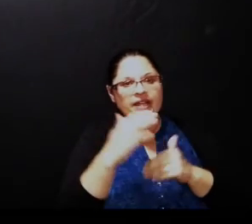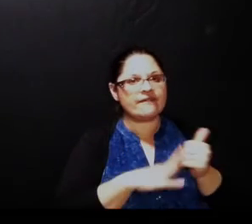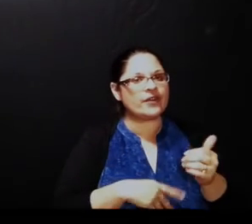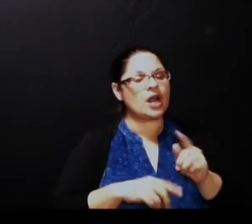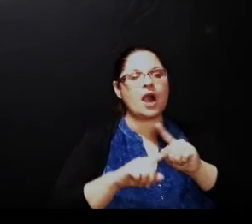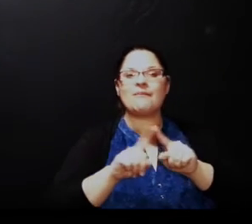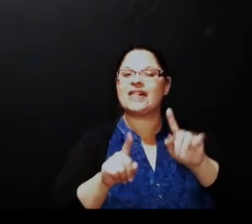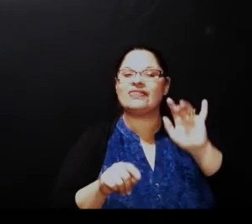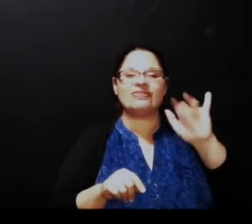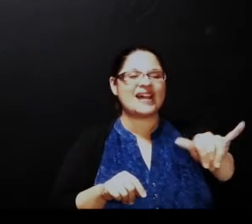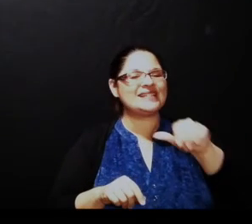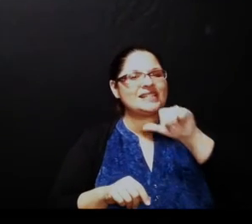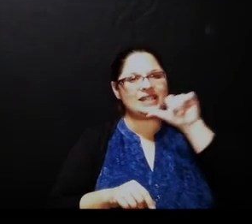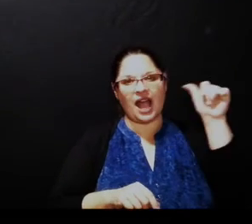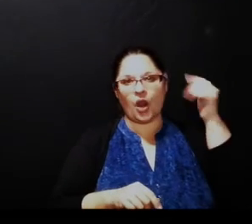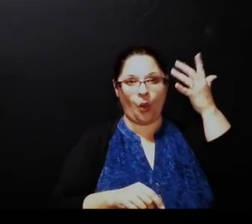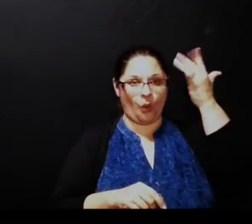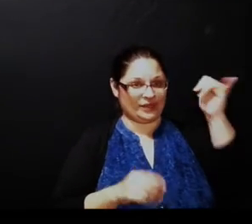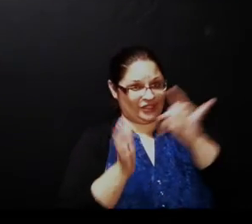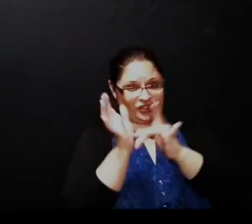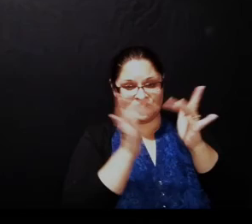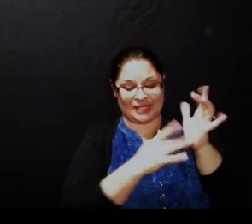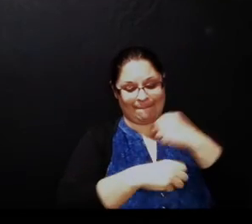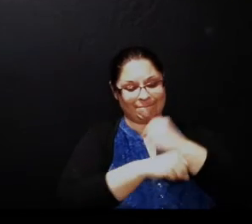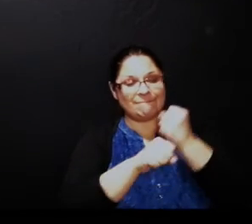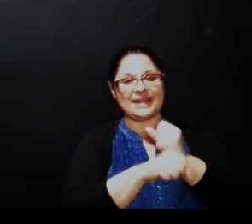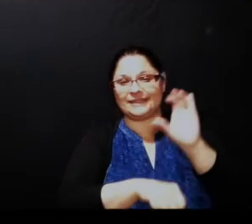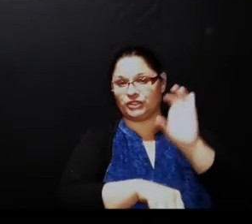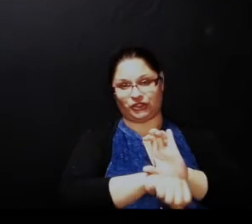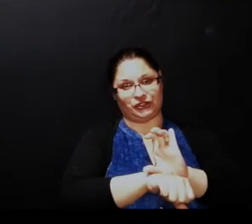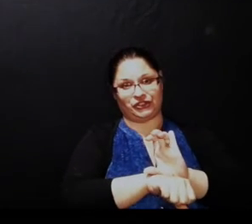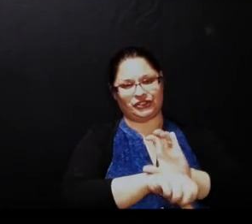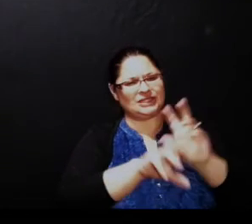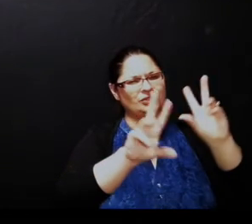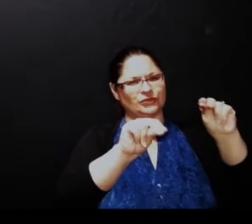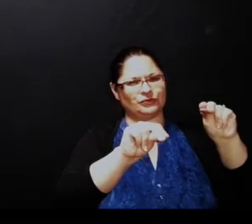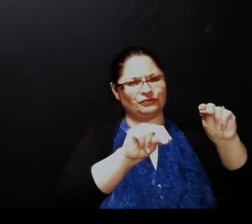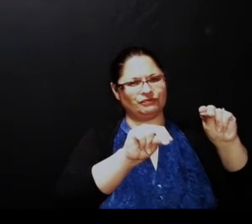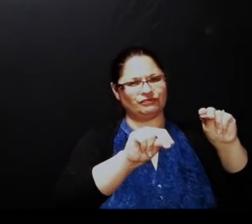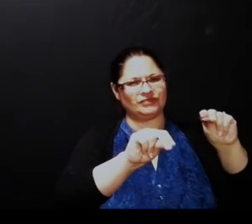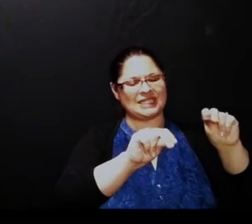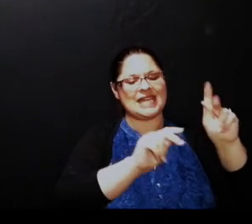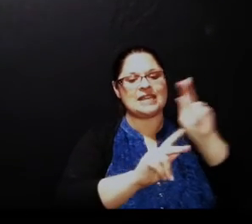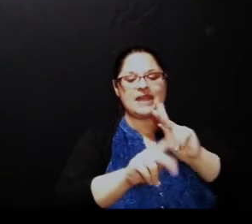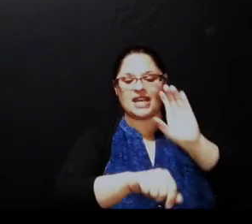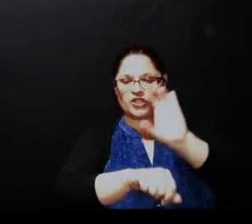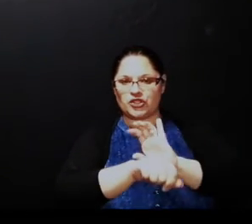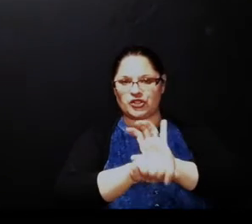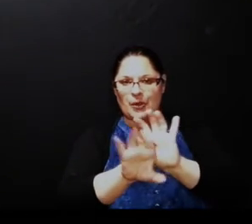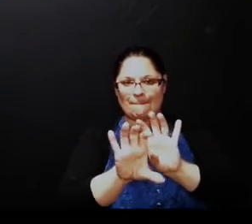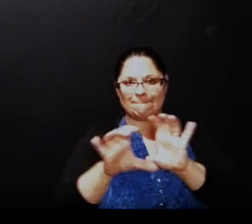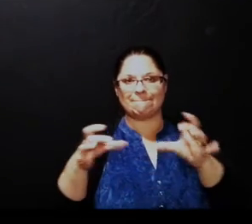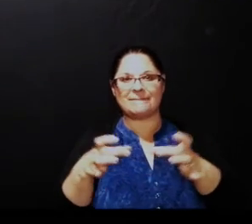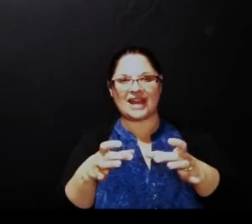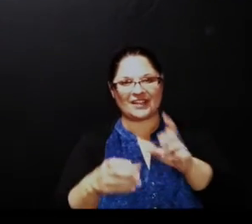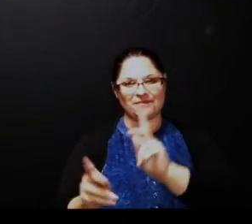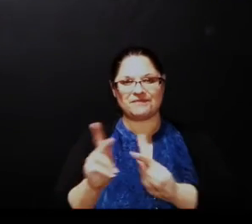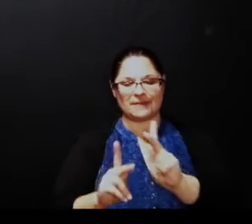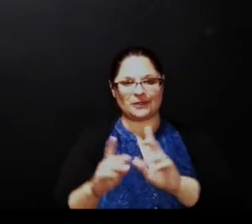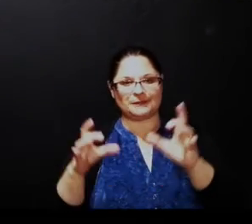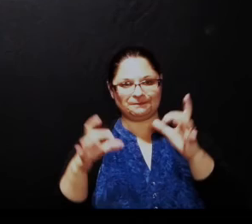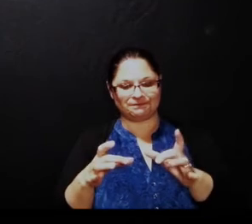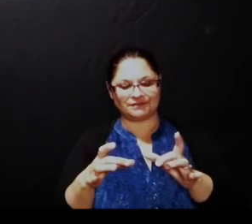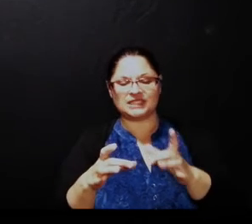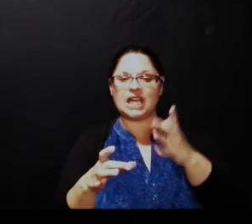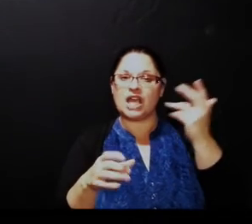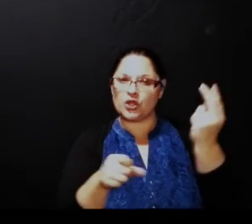Jesus created the church for. He created the church that He would take us from this place as His people into the